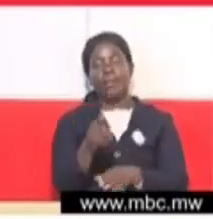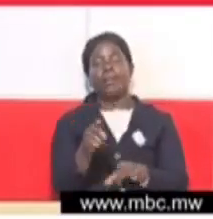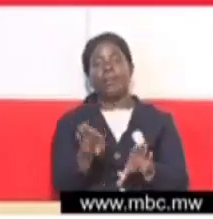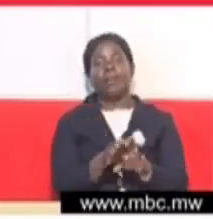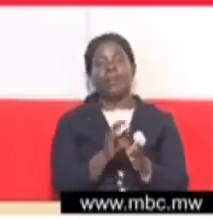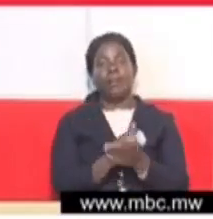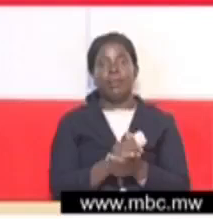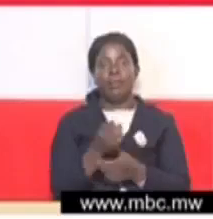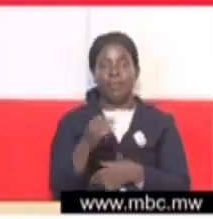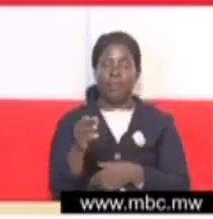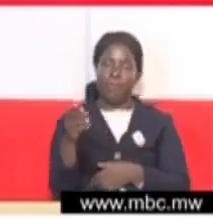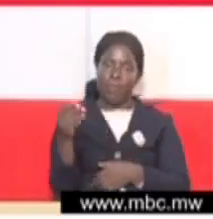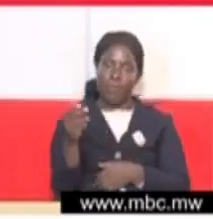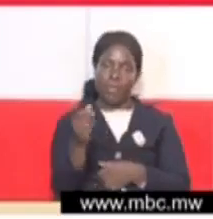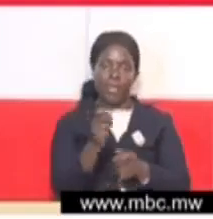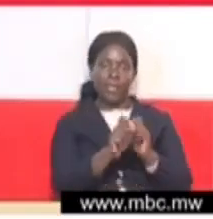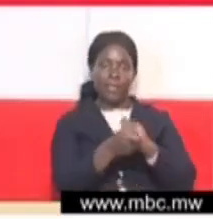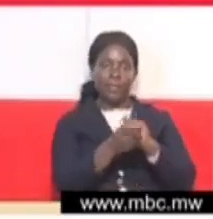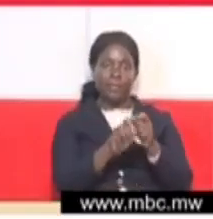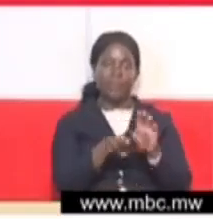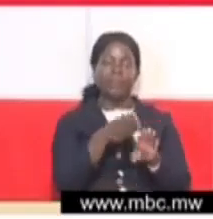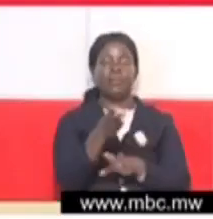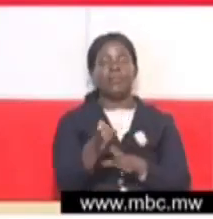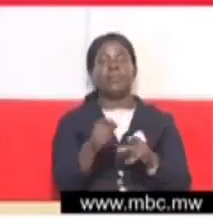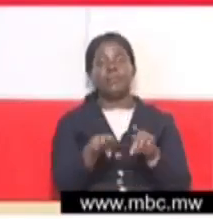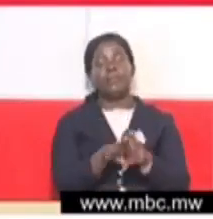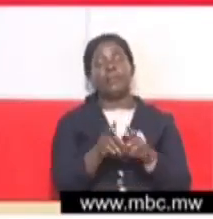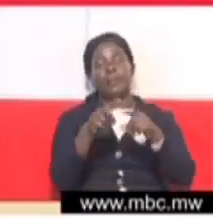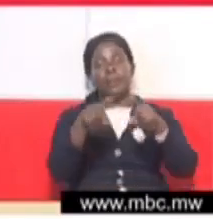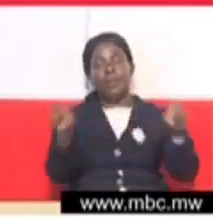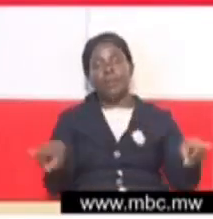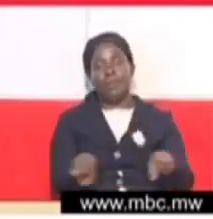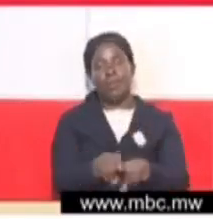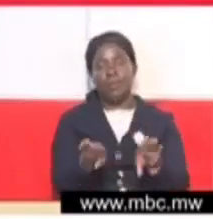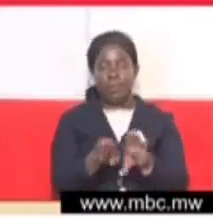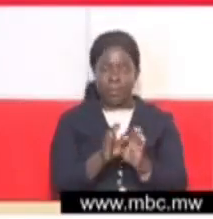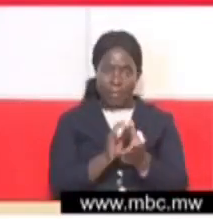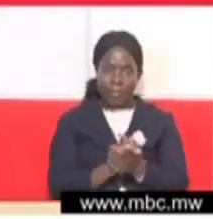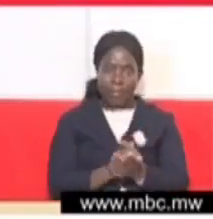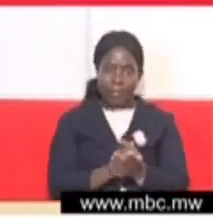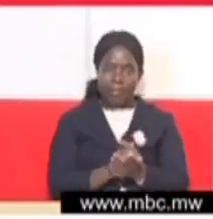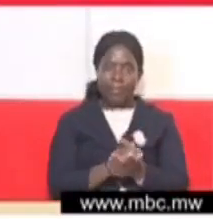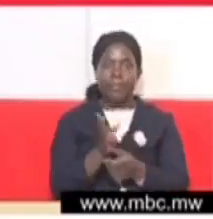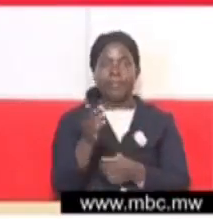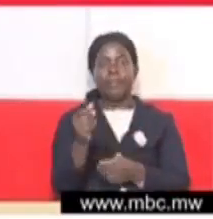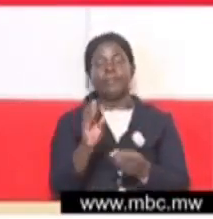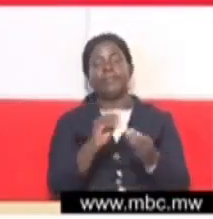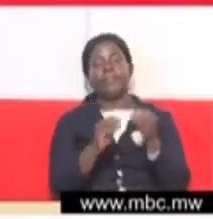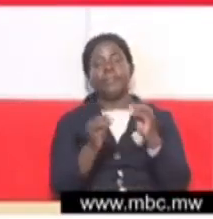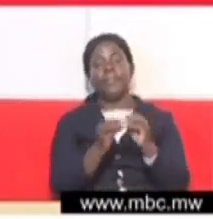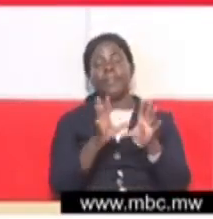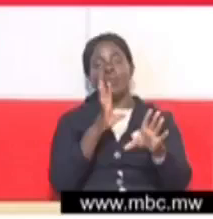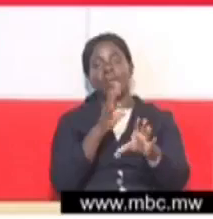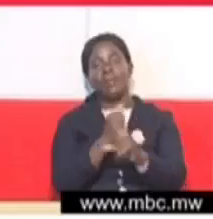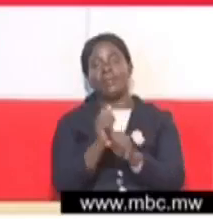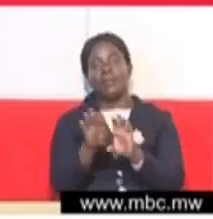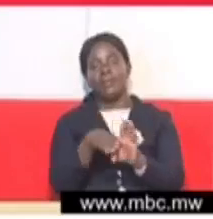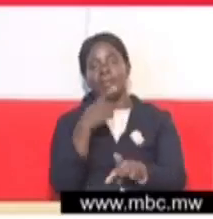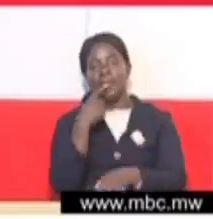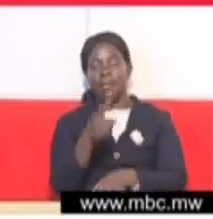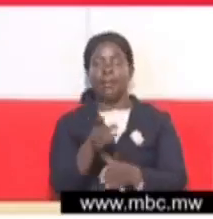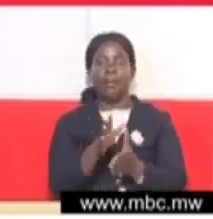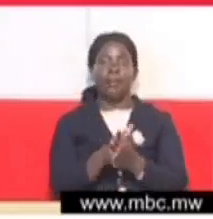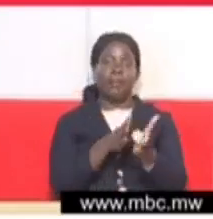catalyst for economic transformation. Farms, a community-based financial organizations coordinator, Modesta Namangale,